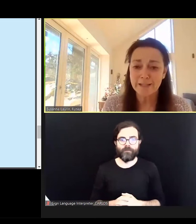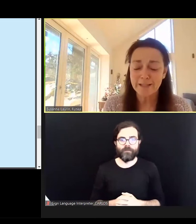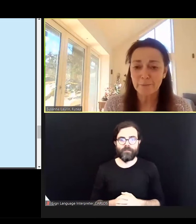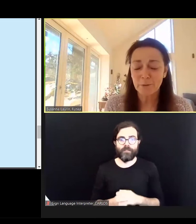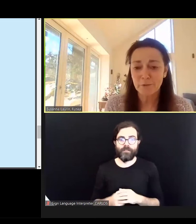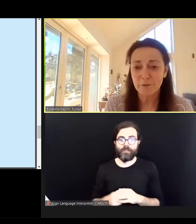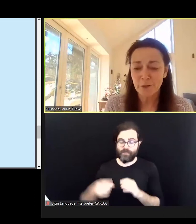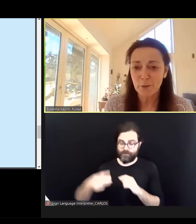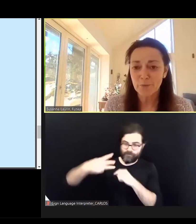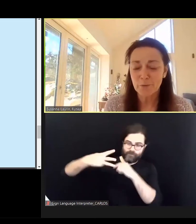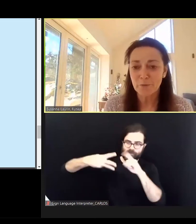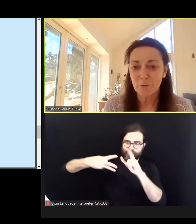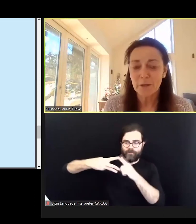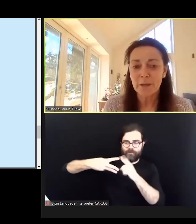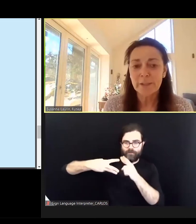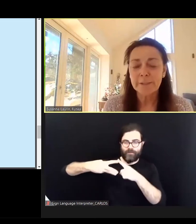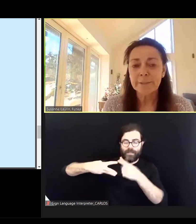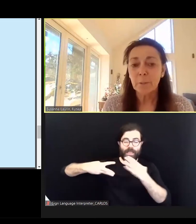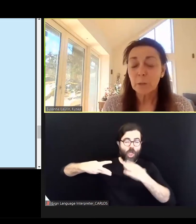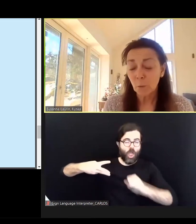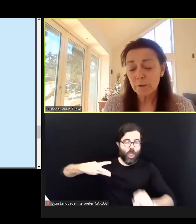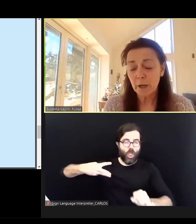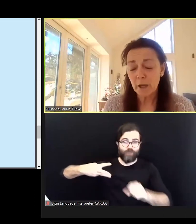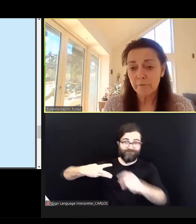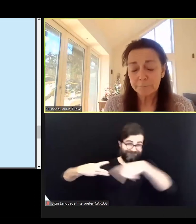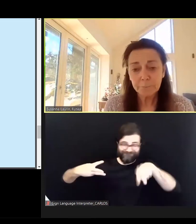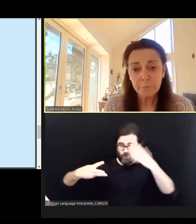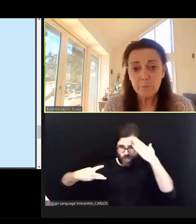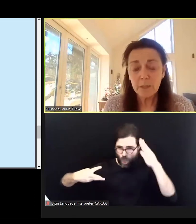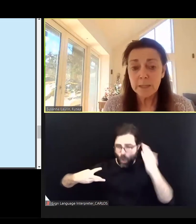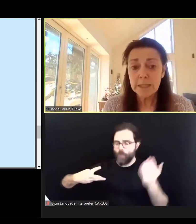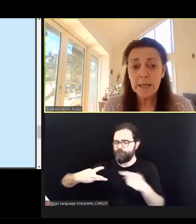minimum requirements of the directives.